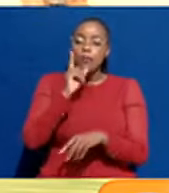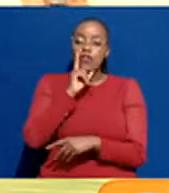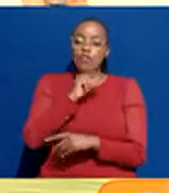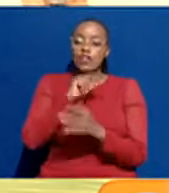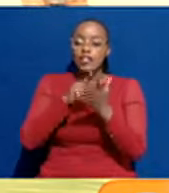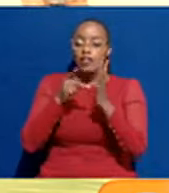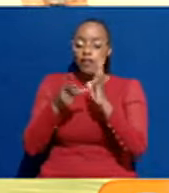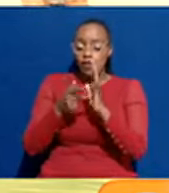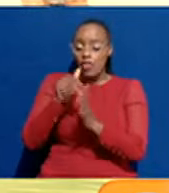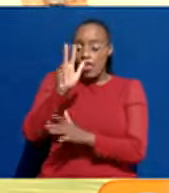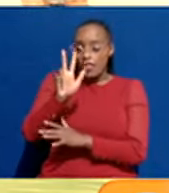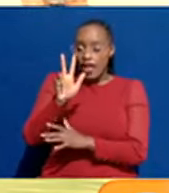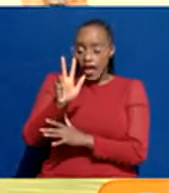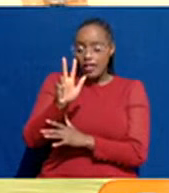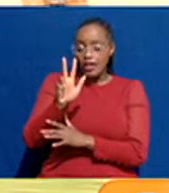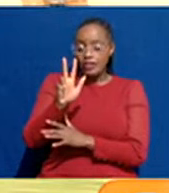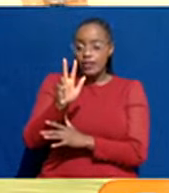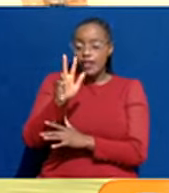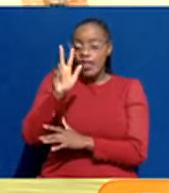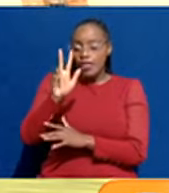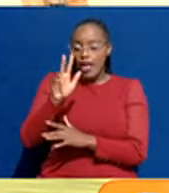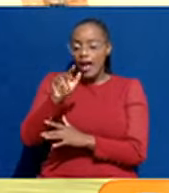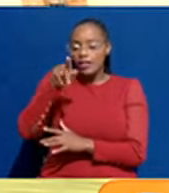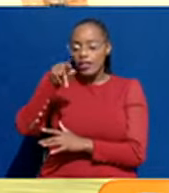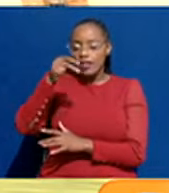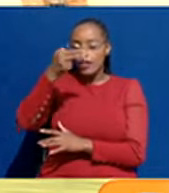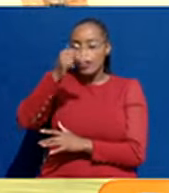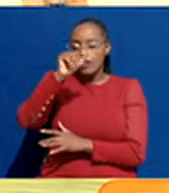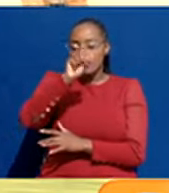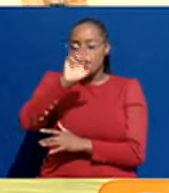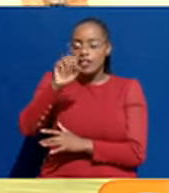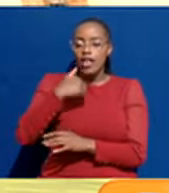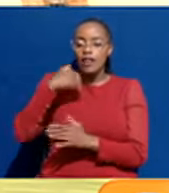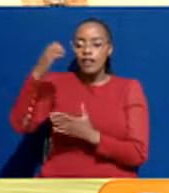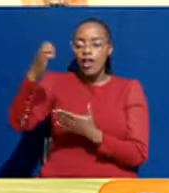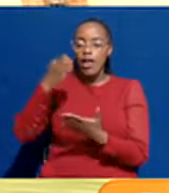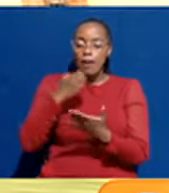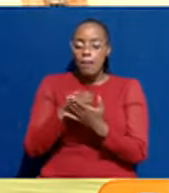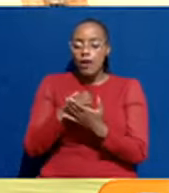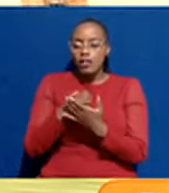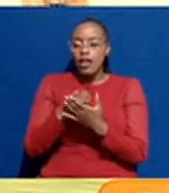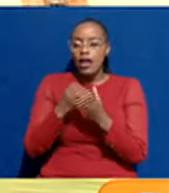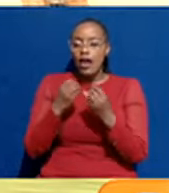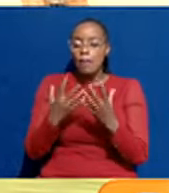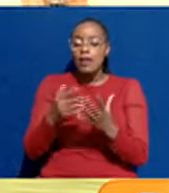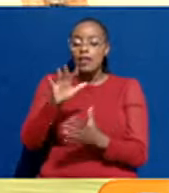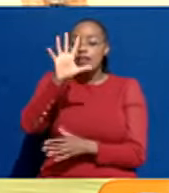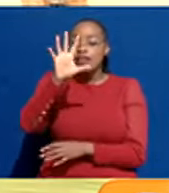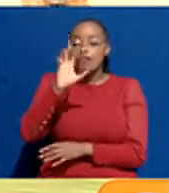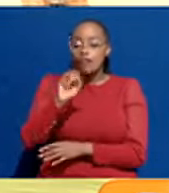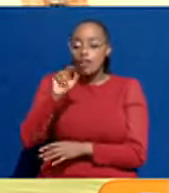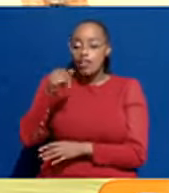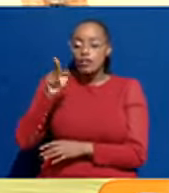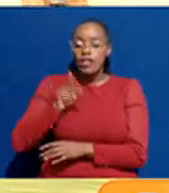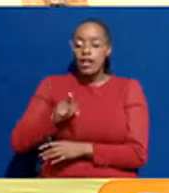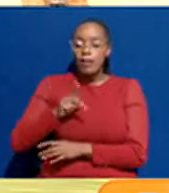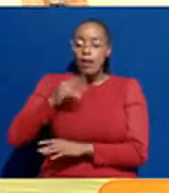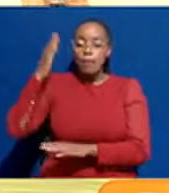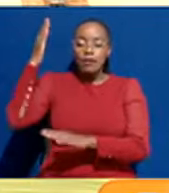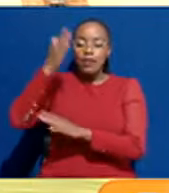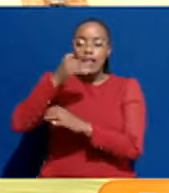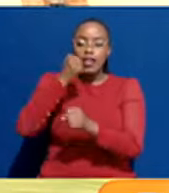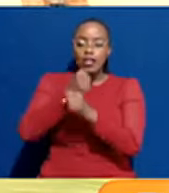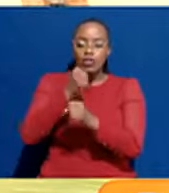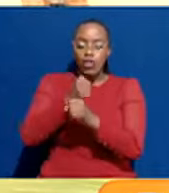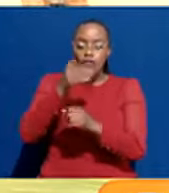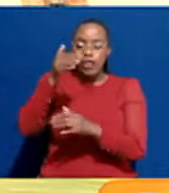mradi ya tatu, phase 3, tutakuwa tumeajiri watu 1,050 direct jobs